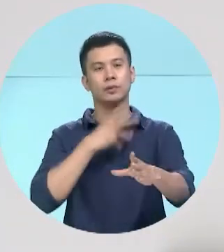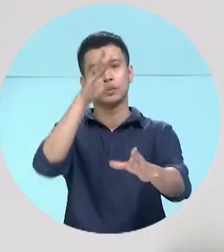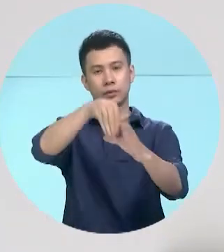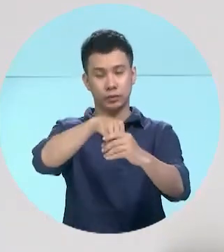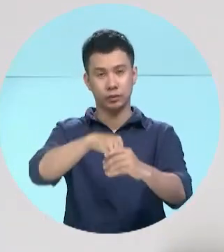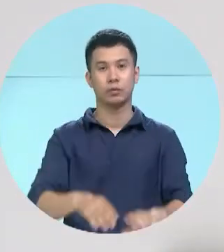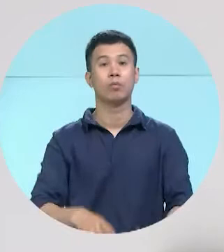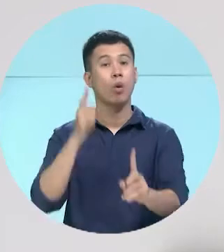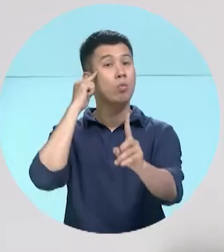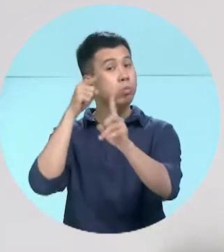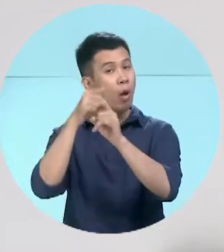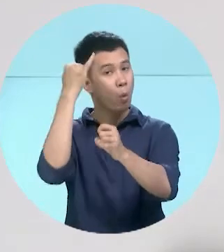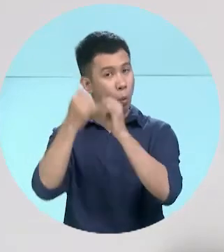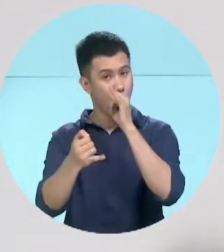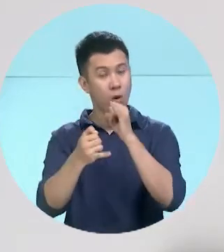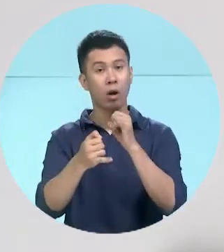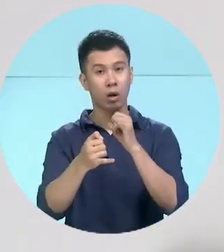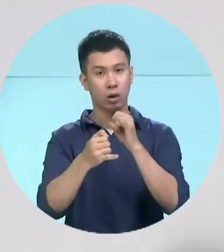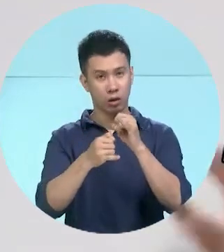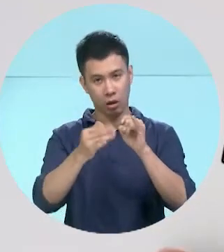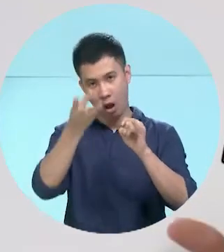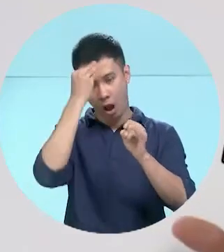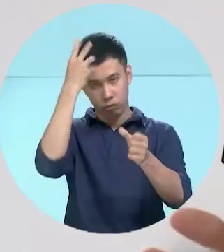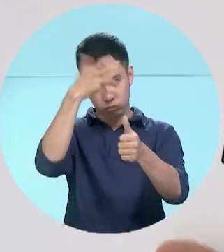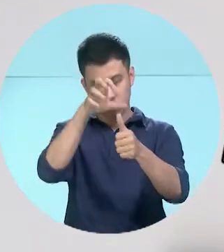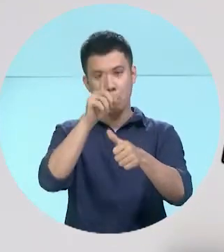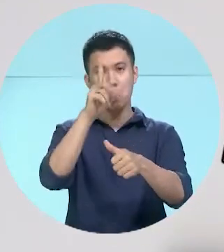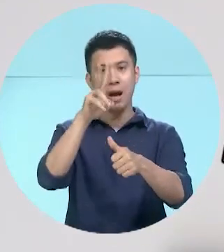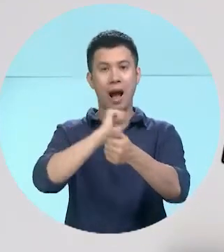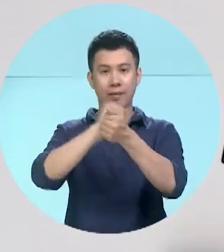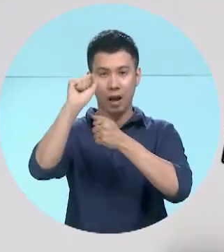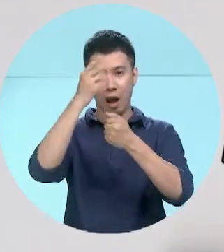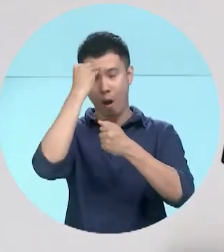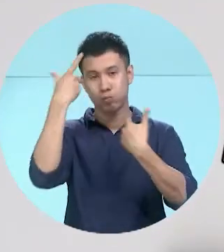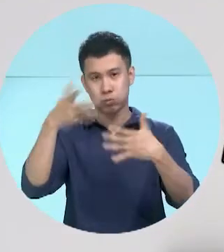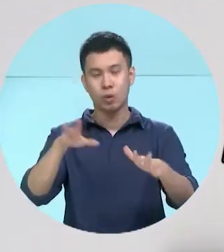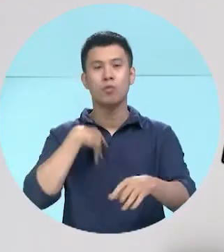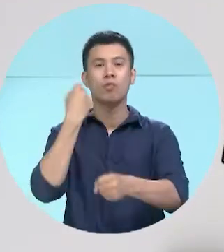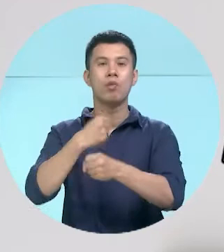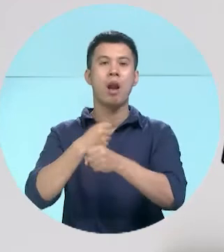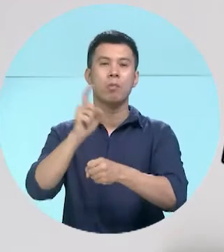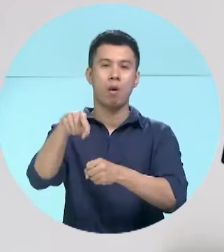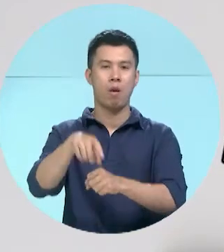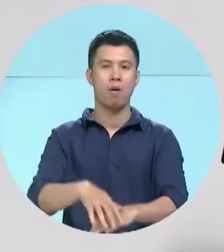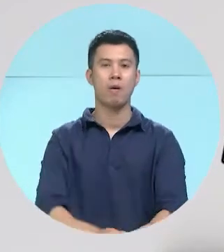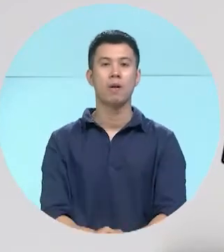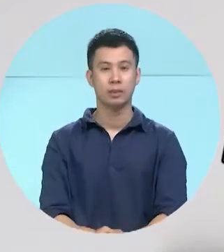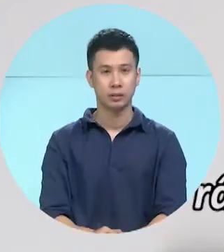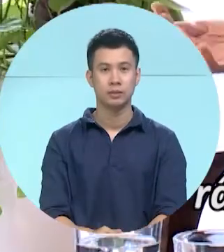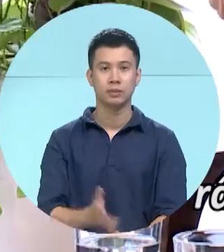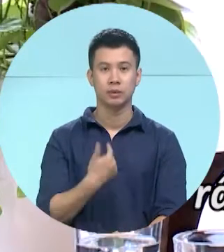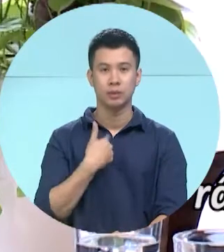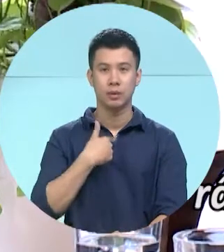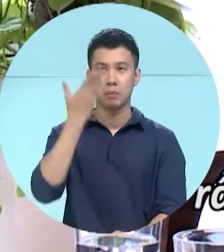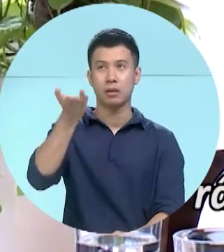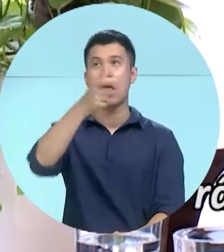so the final goal, of course, when they finish in the 12-month training program, will be to place them in a job. So